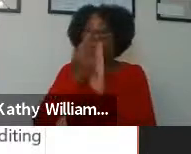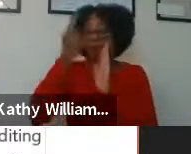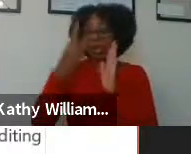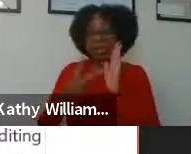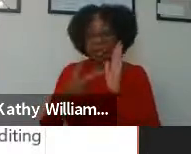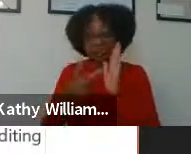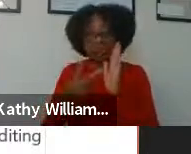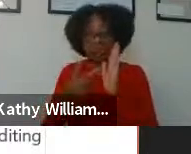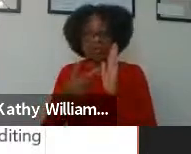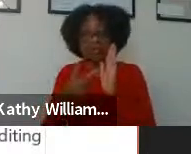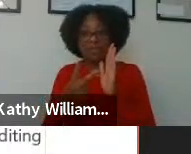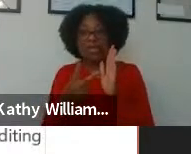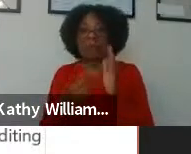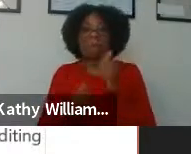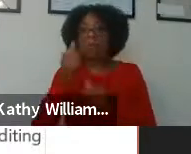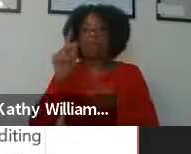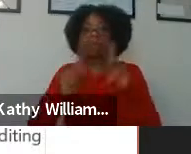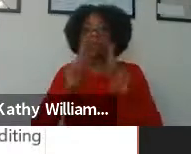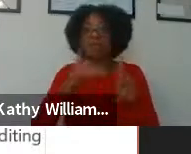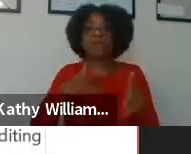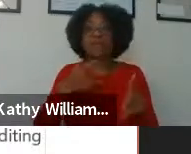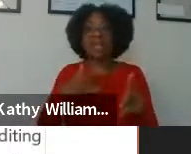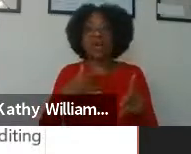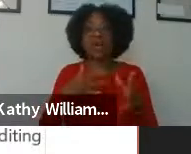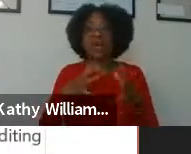feel far, far more